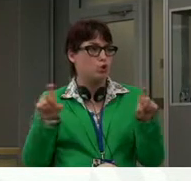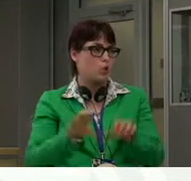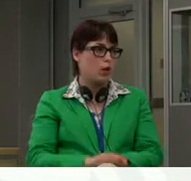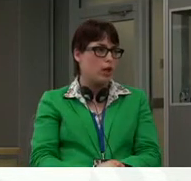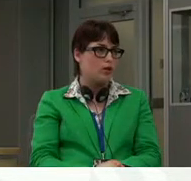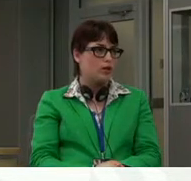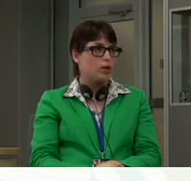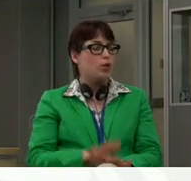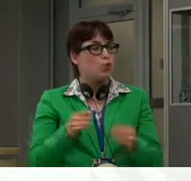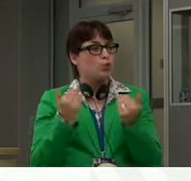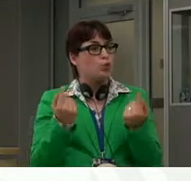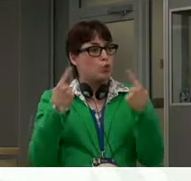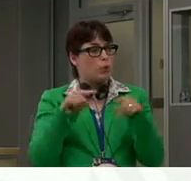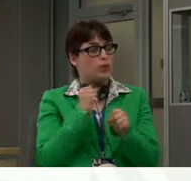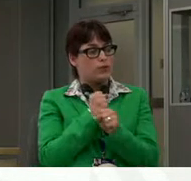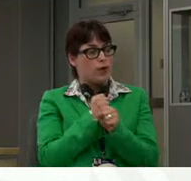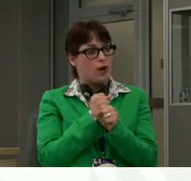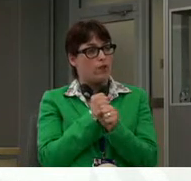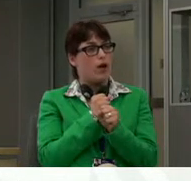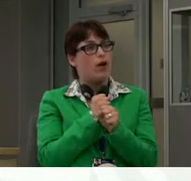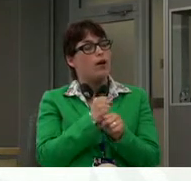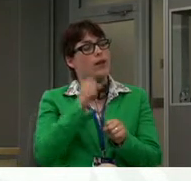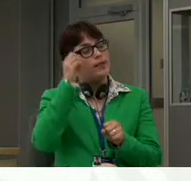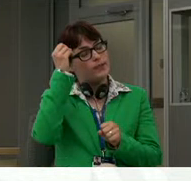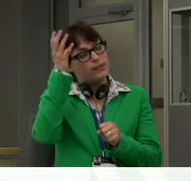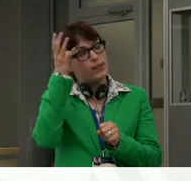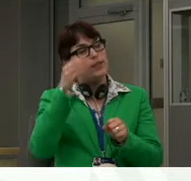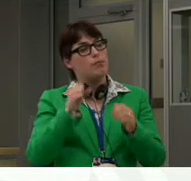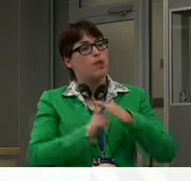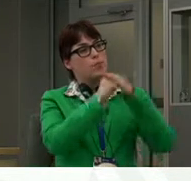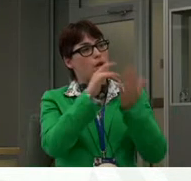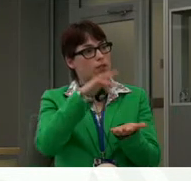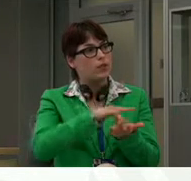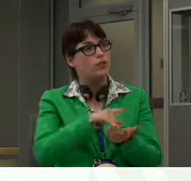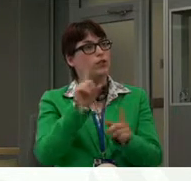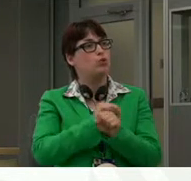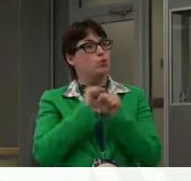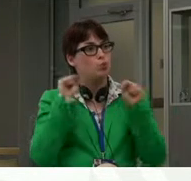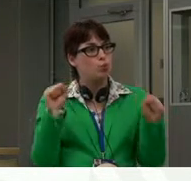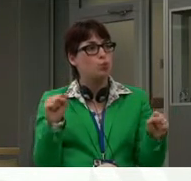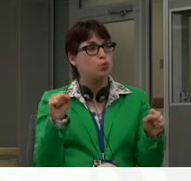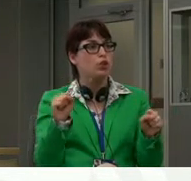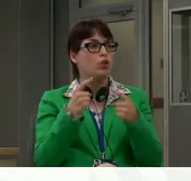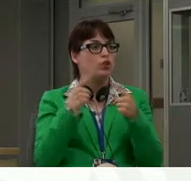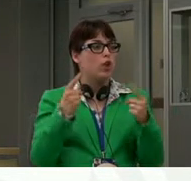them learns and studies in the common schools.